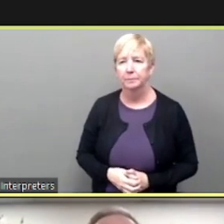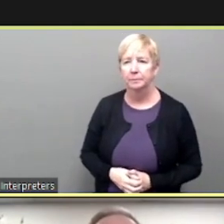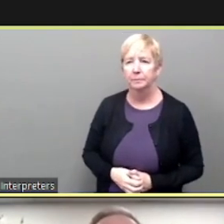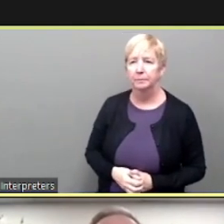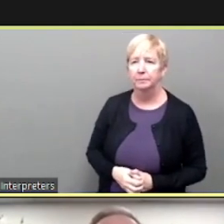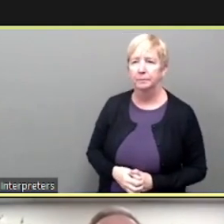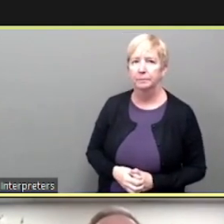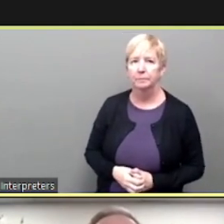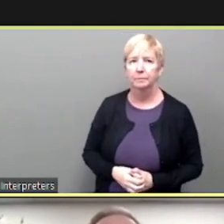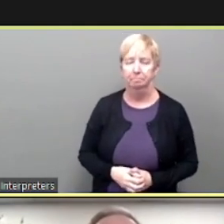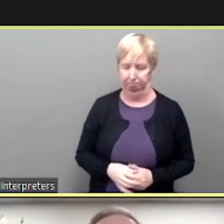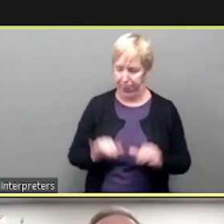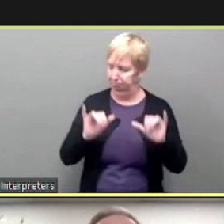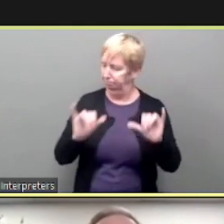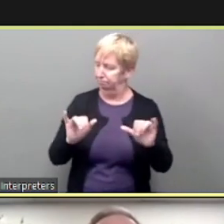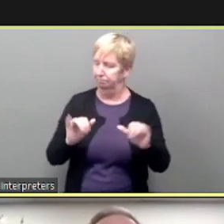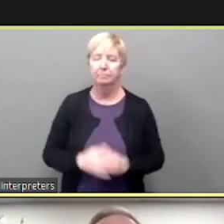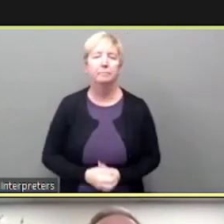And there we go.